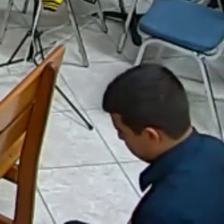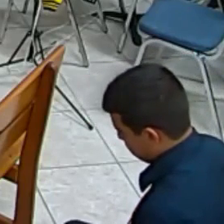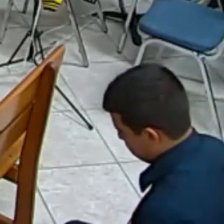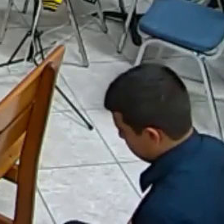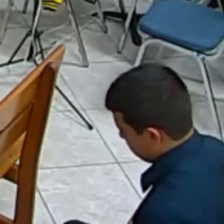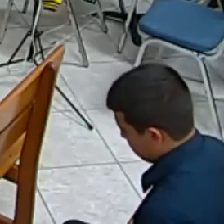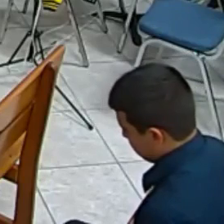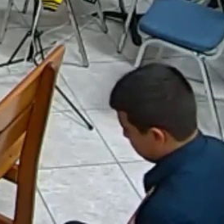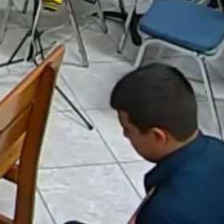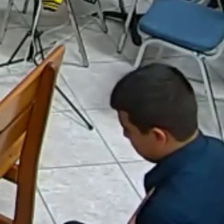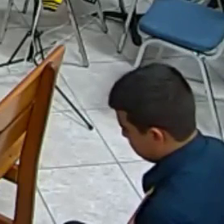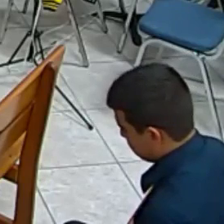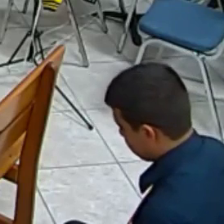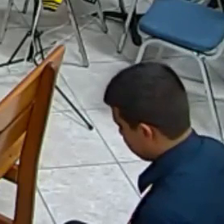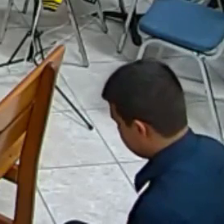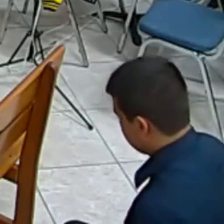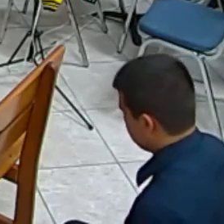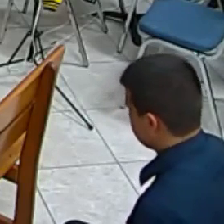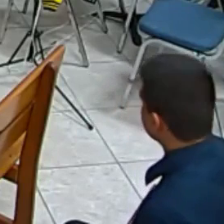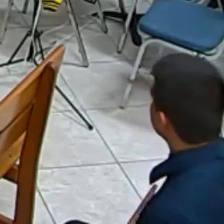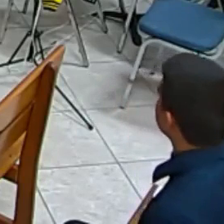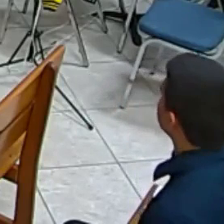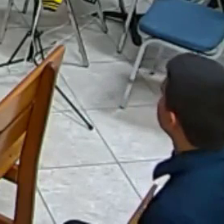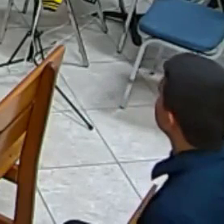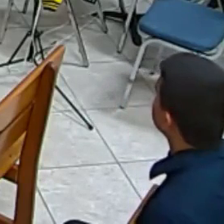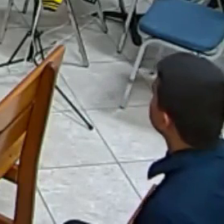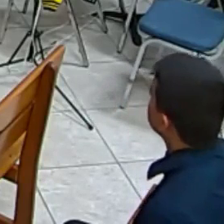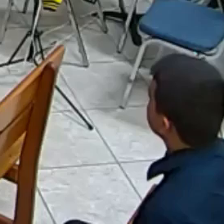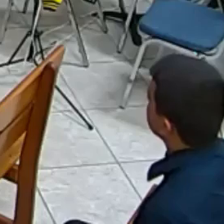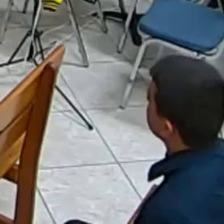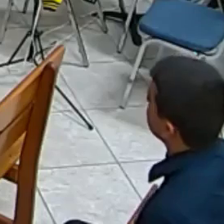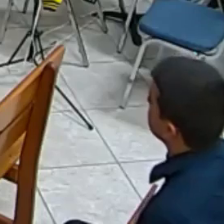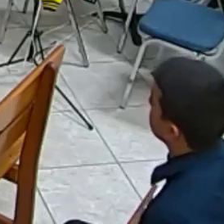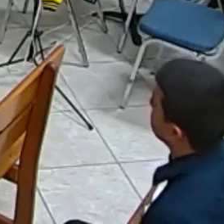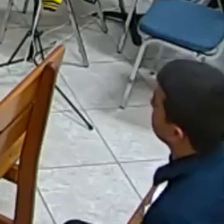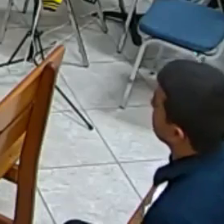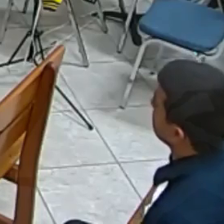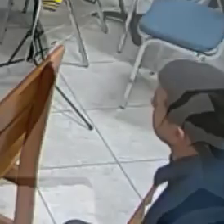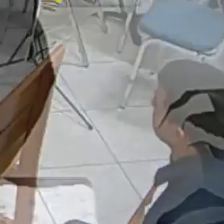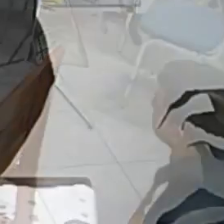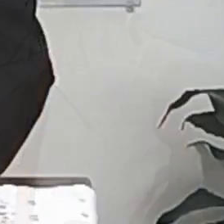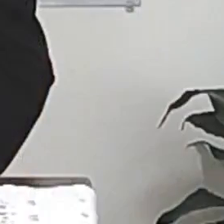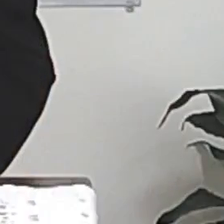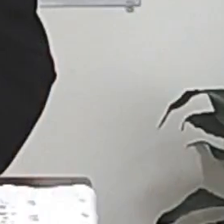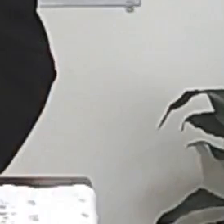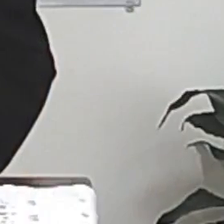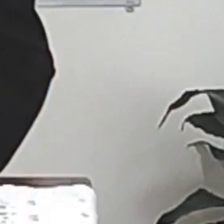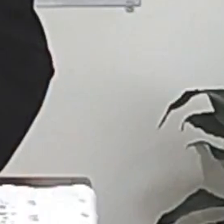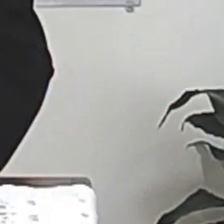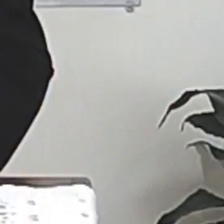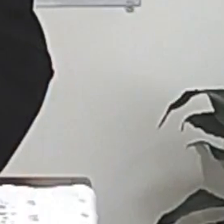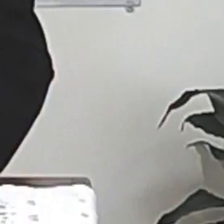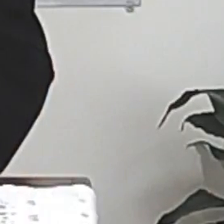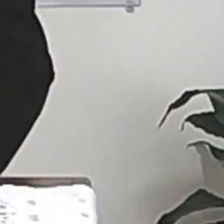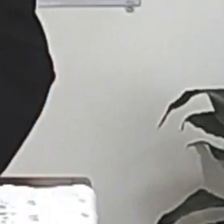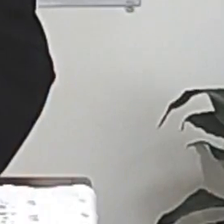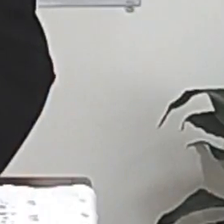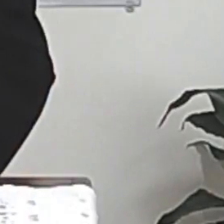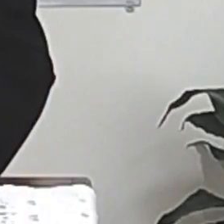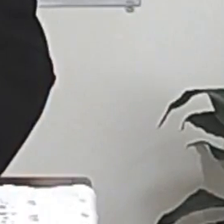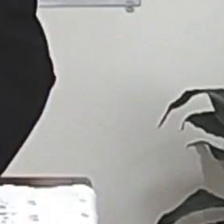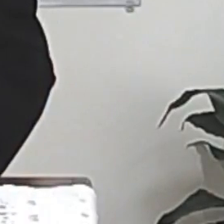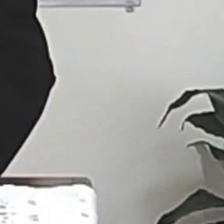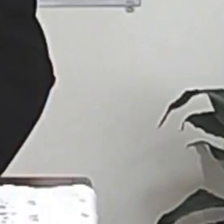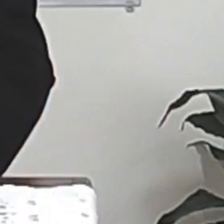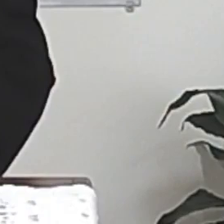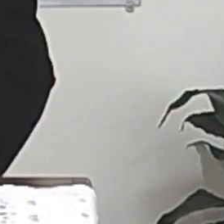attention, invite the visitors, those that have been the target of our prayers. Amen. If anyone desires a